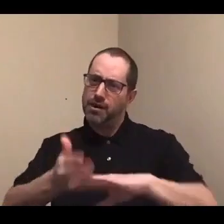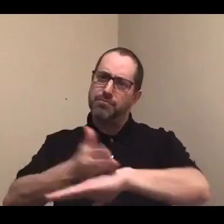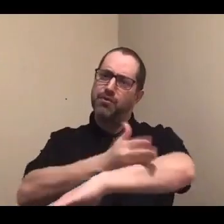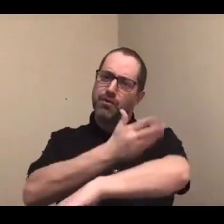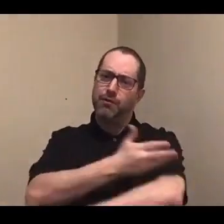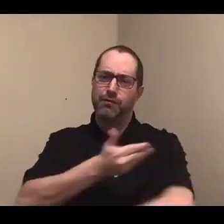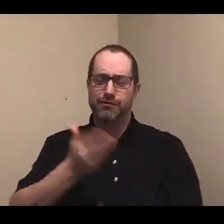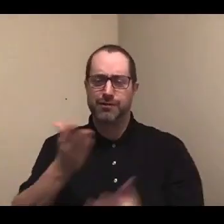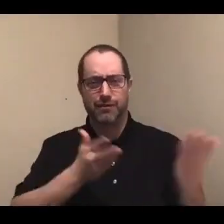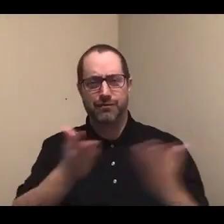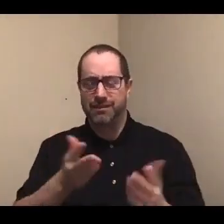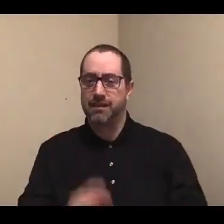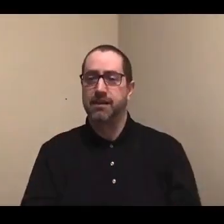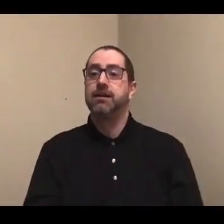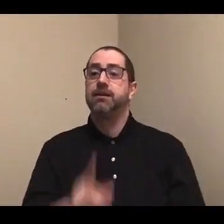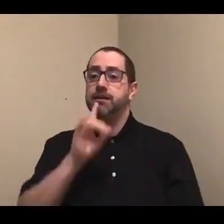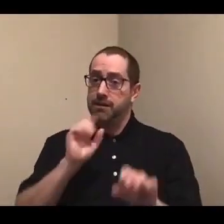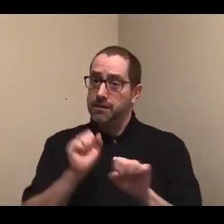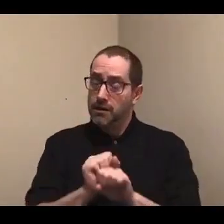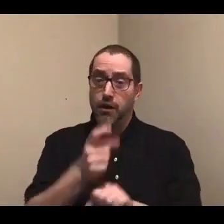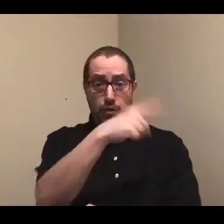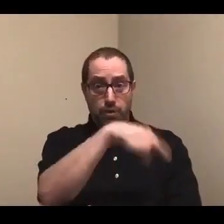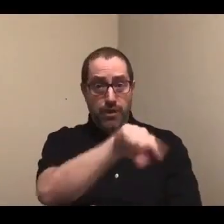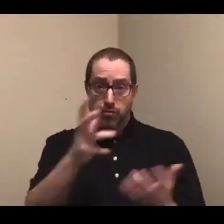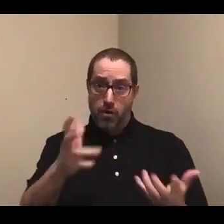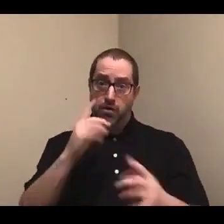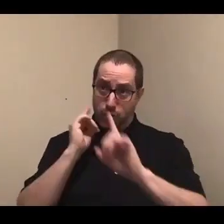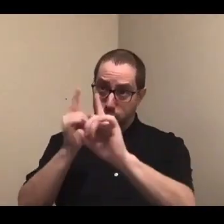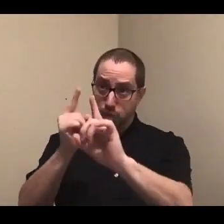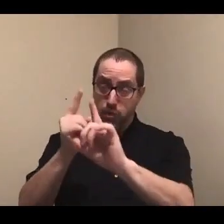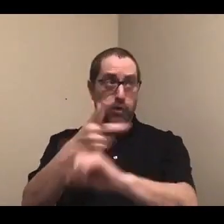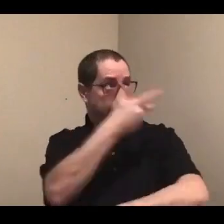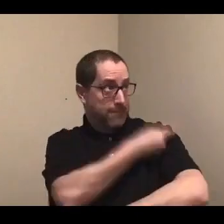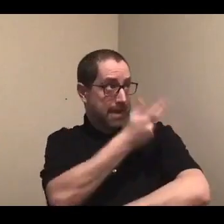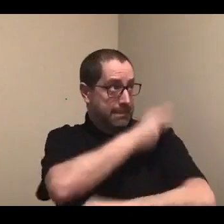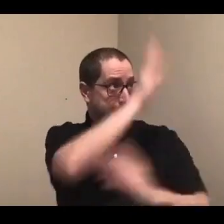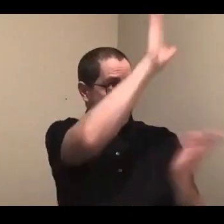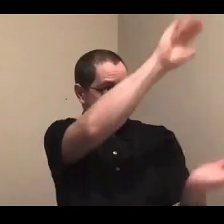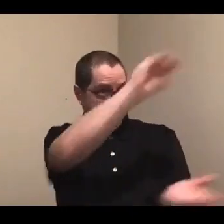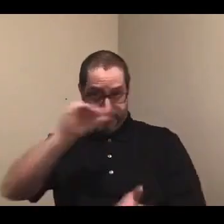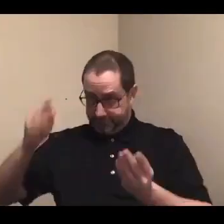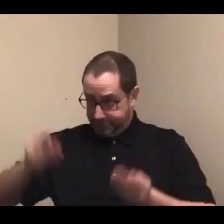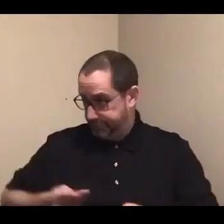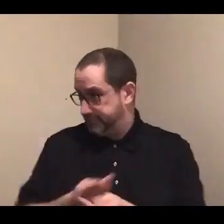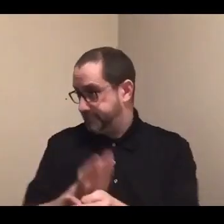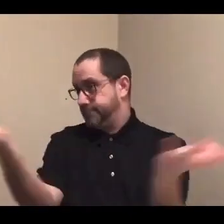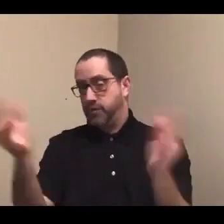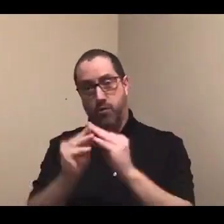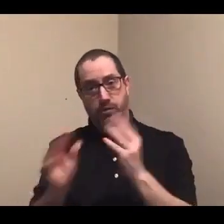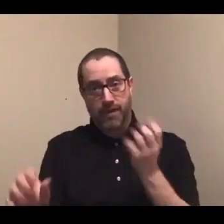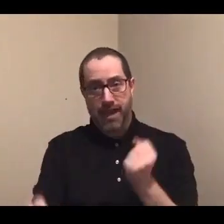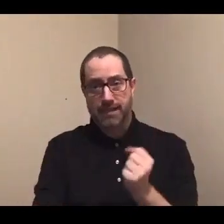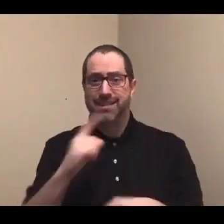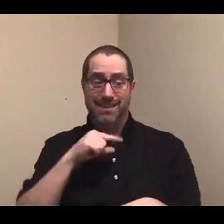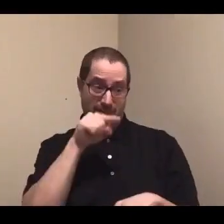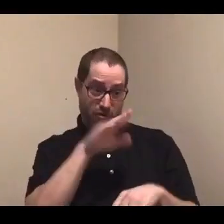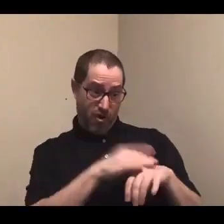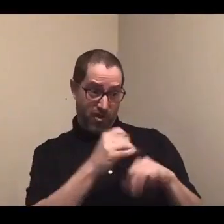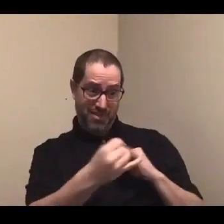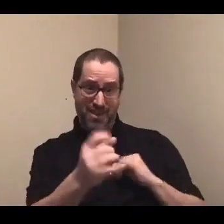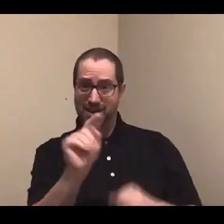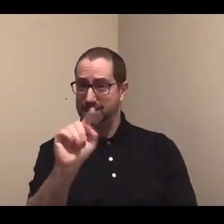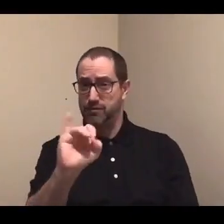as possible, but this booking tool is another tool in the toolbox that will help us deliver COVID vaccines faster and more effectively. It's